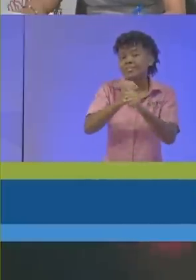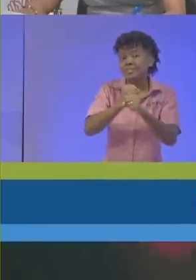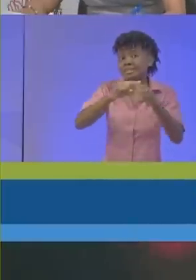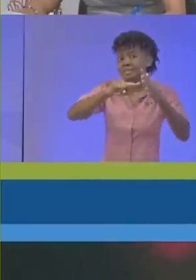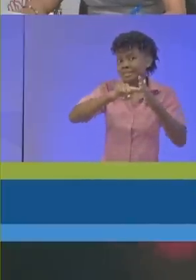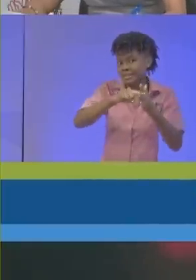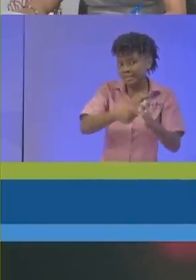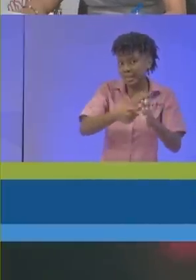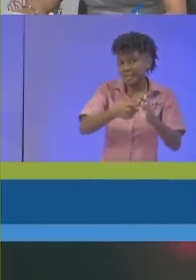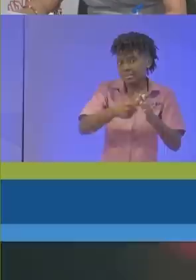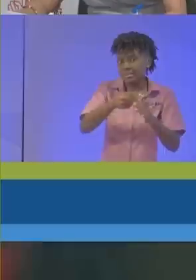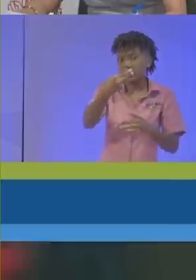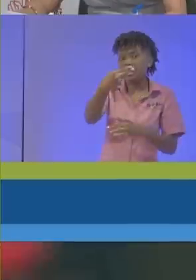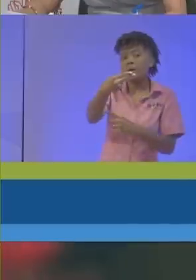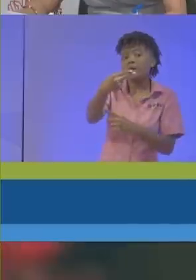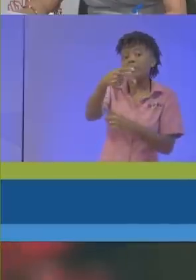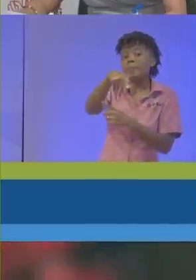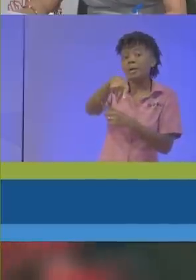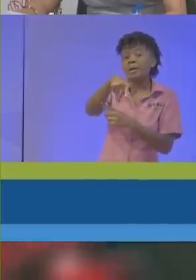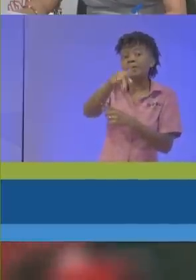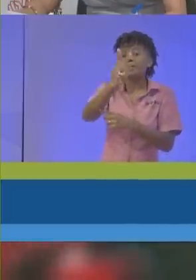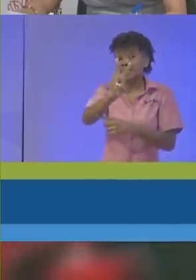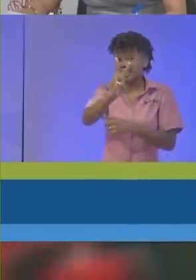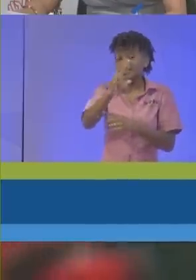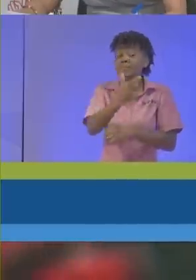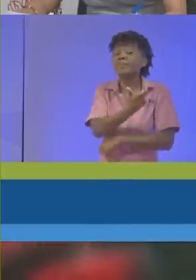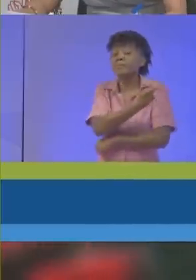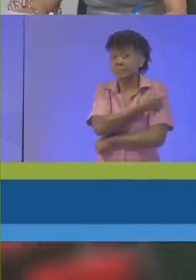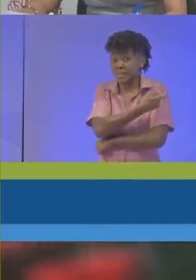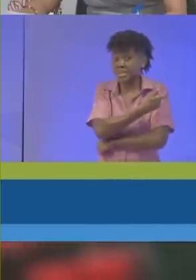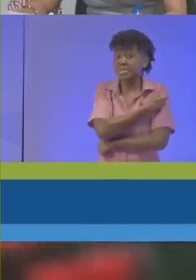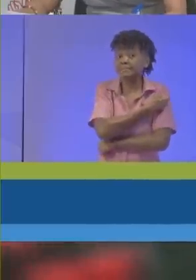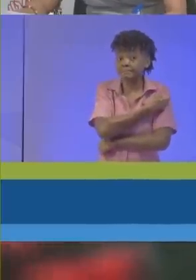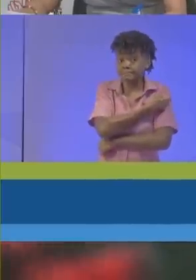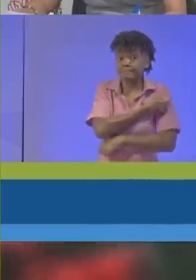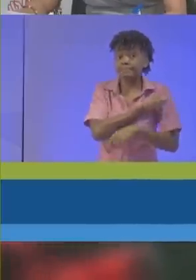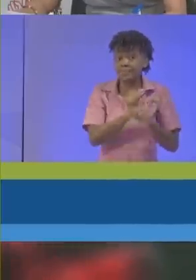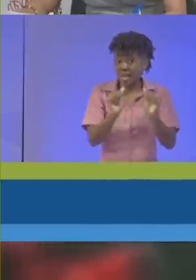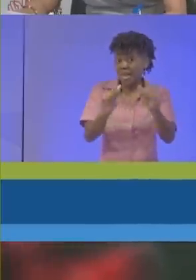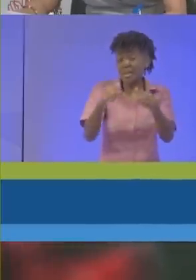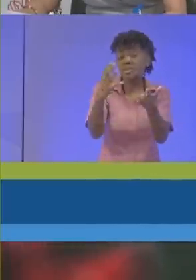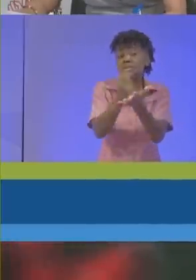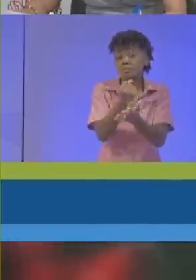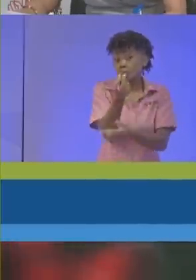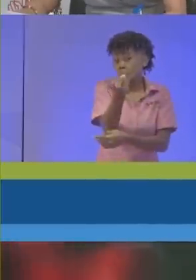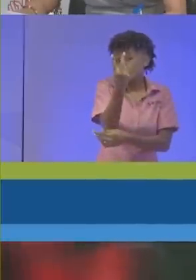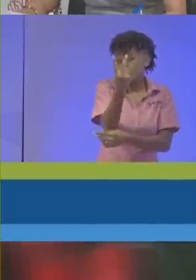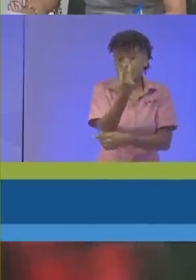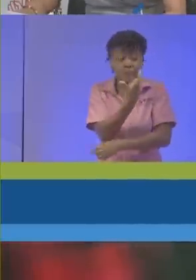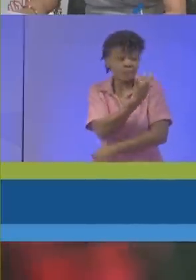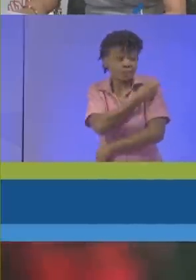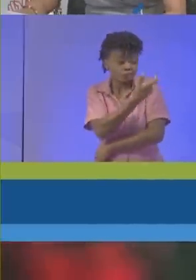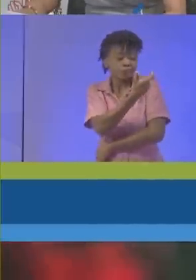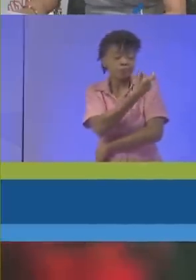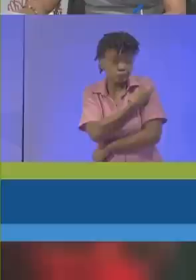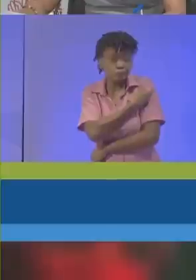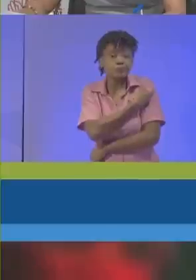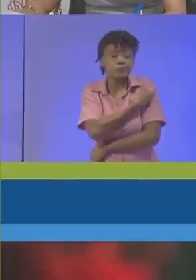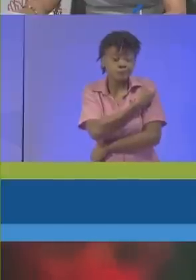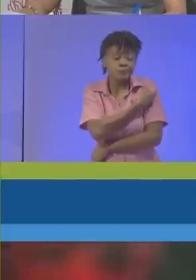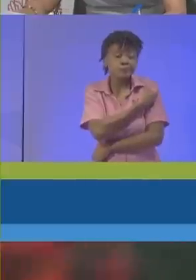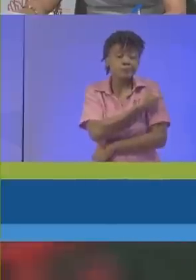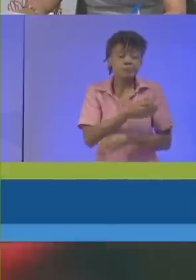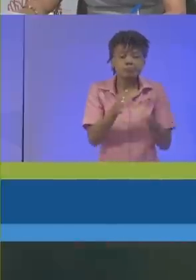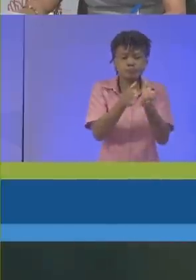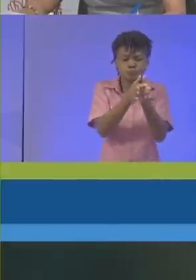the age of 11 to 15, the child can have two doses, one dose, and then 6 months later, the second dose. However, if